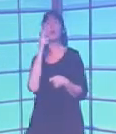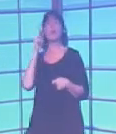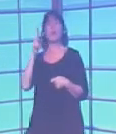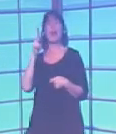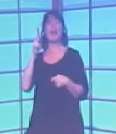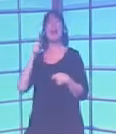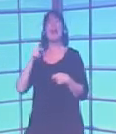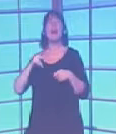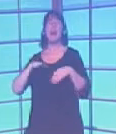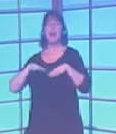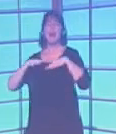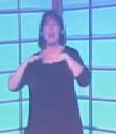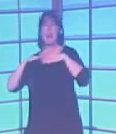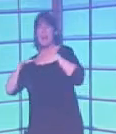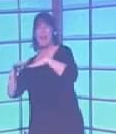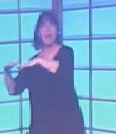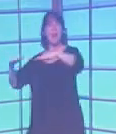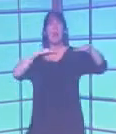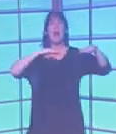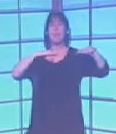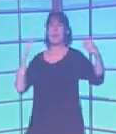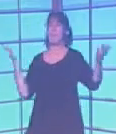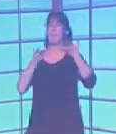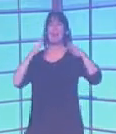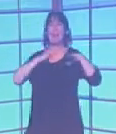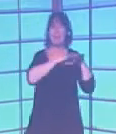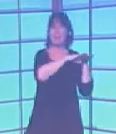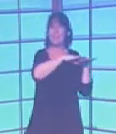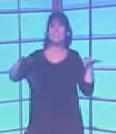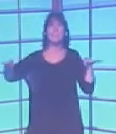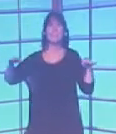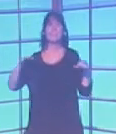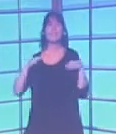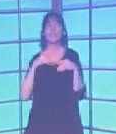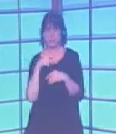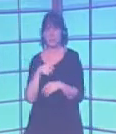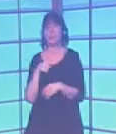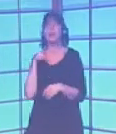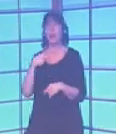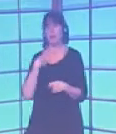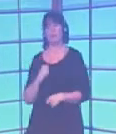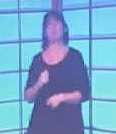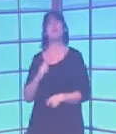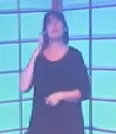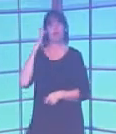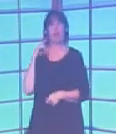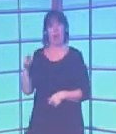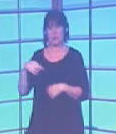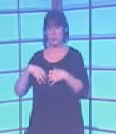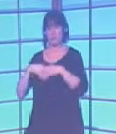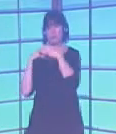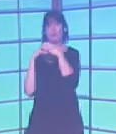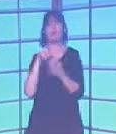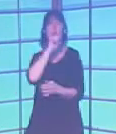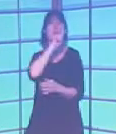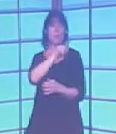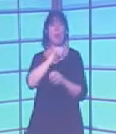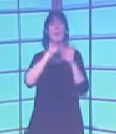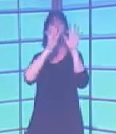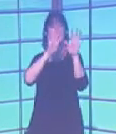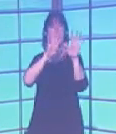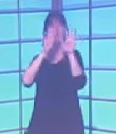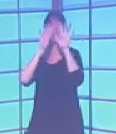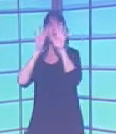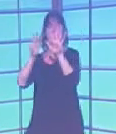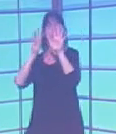Disabled Supporters Group. And I'm very proud of the achievements of Level Playing Field since its inception in 1998.